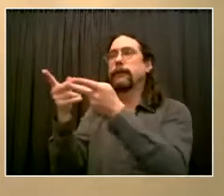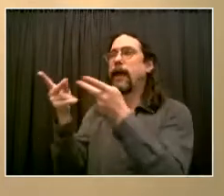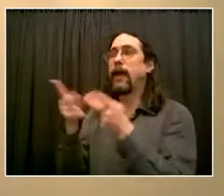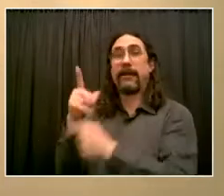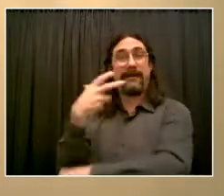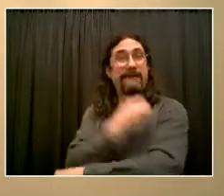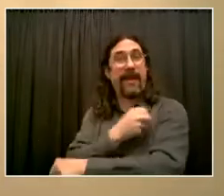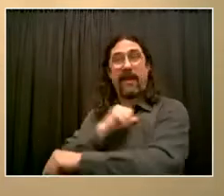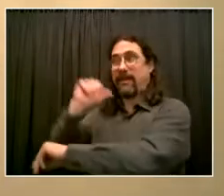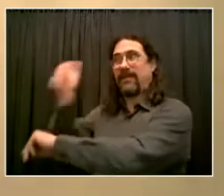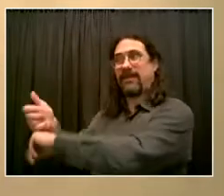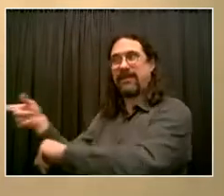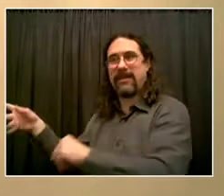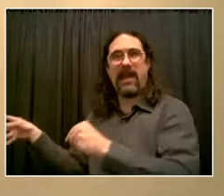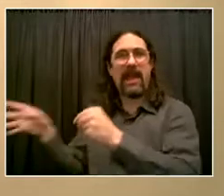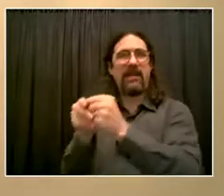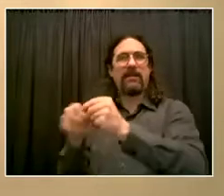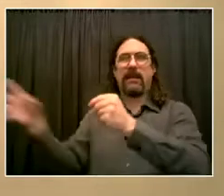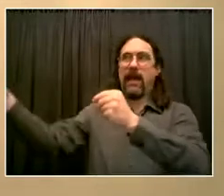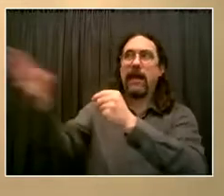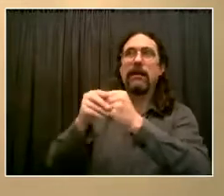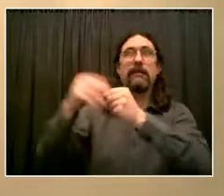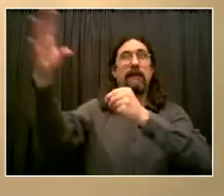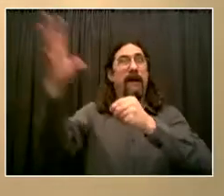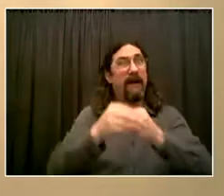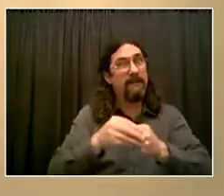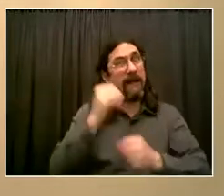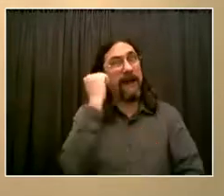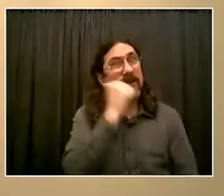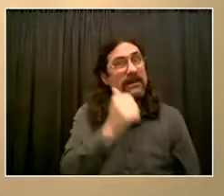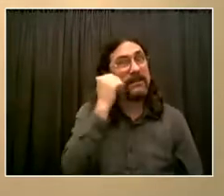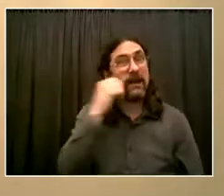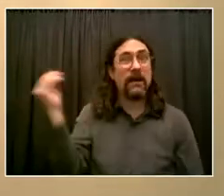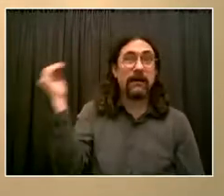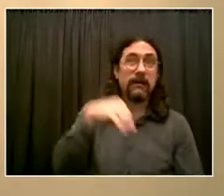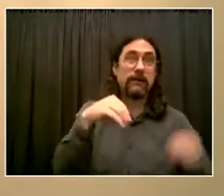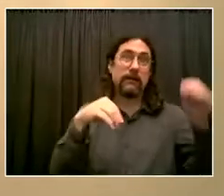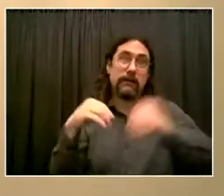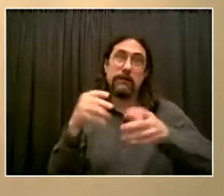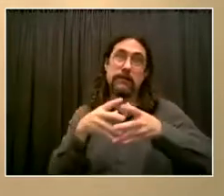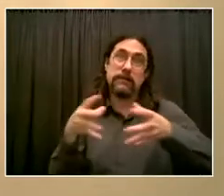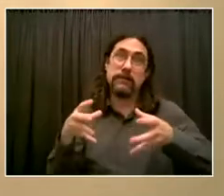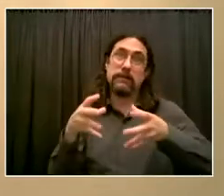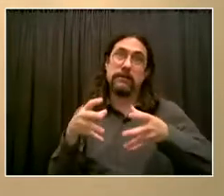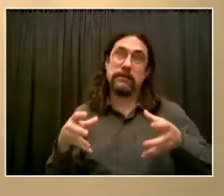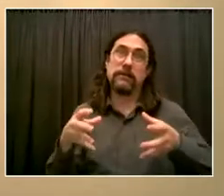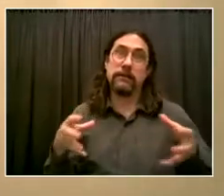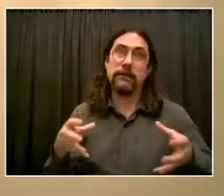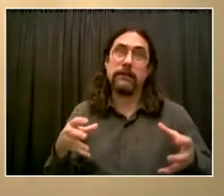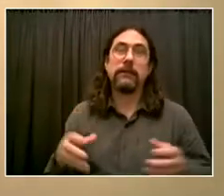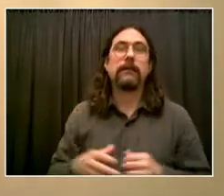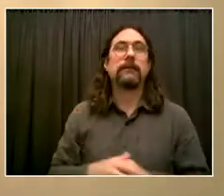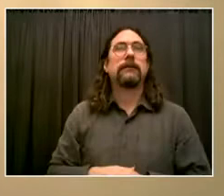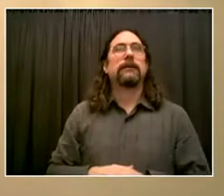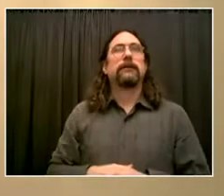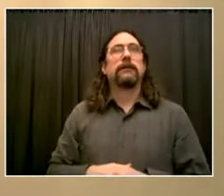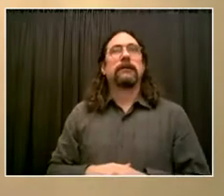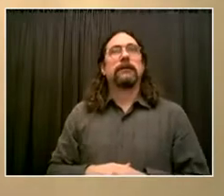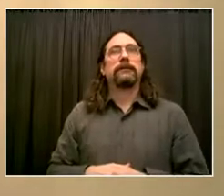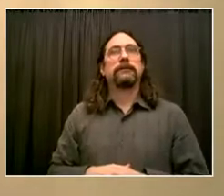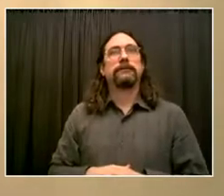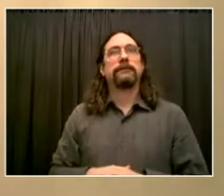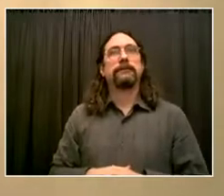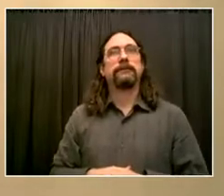help eliminate some of the redundancy that you're alluding to. And we'll continue to seek ways